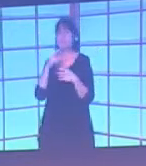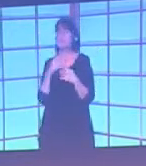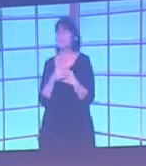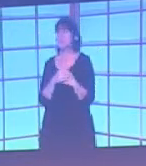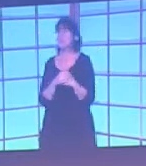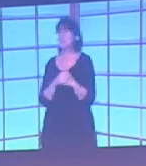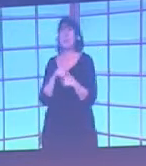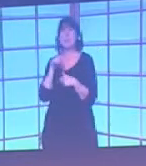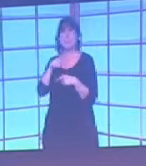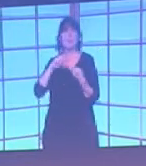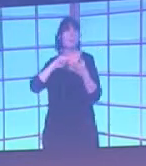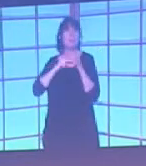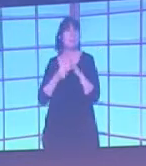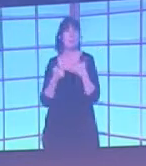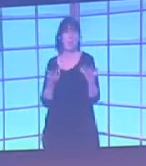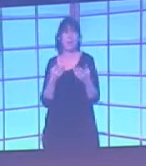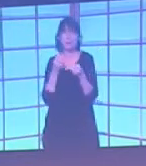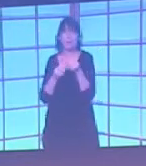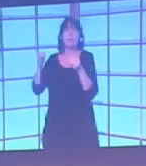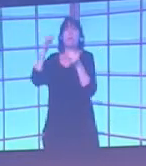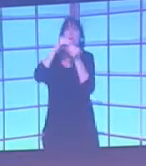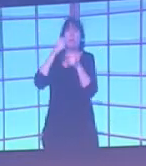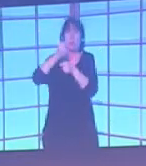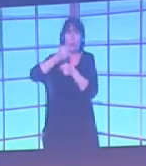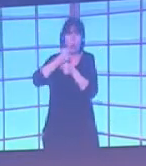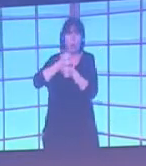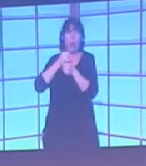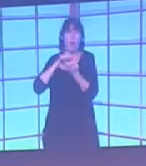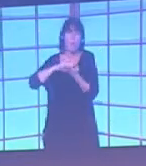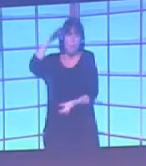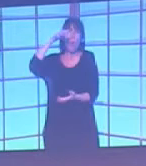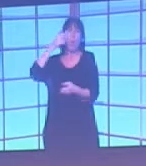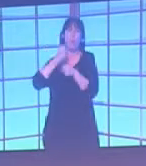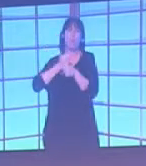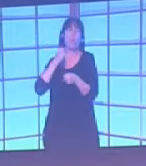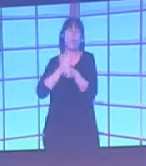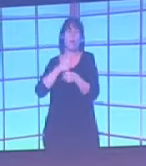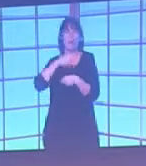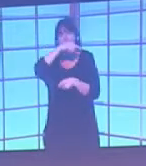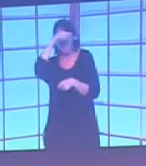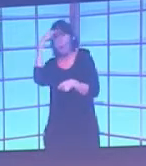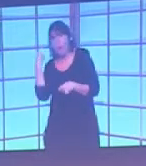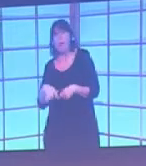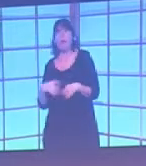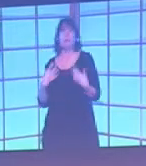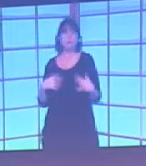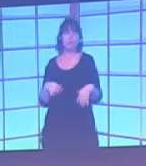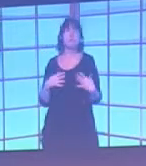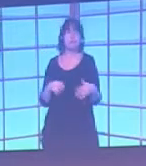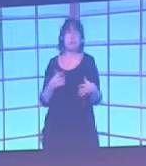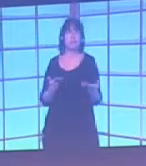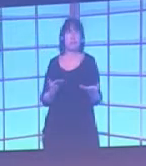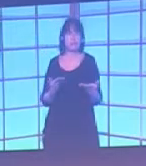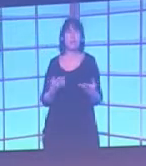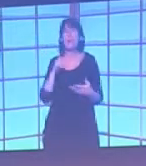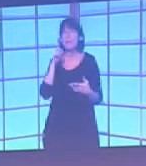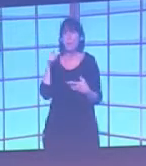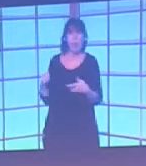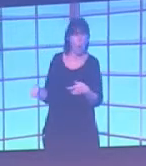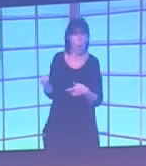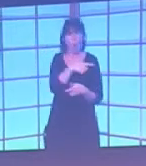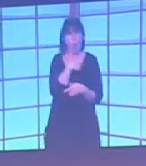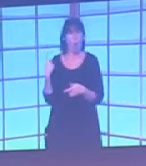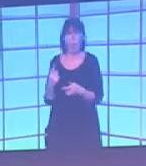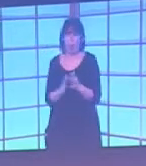entail more hard work and more organisation, which is required. But I think that everyone is very motivated to do